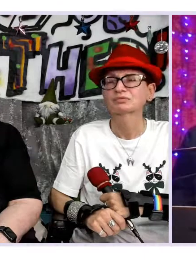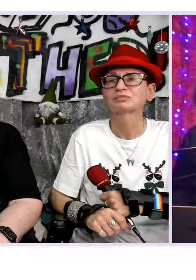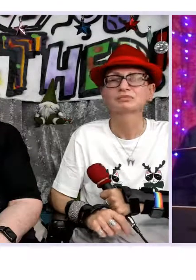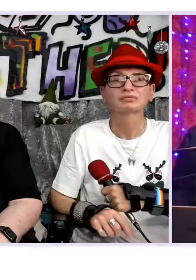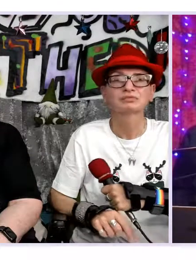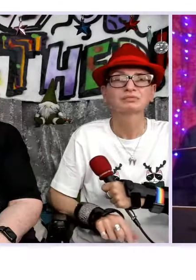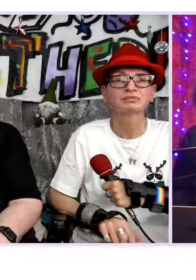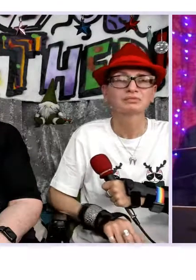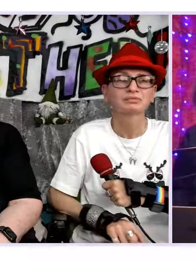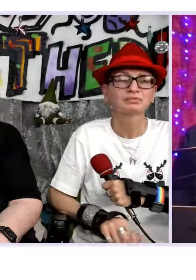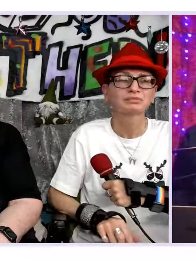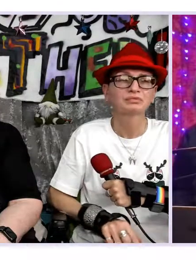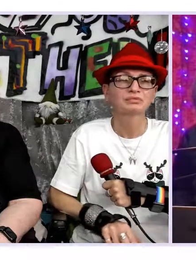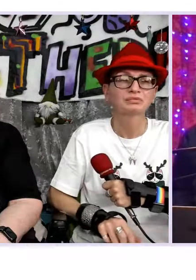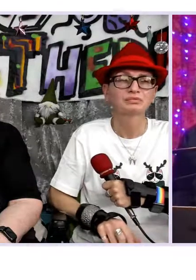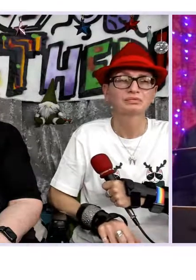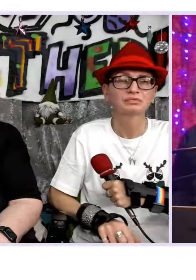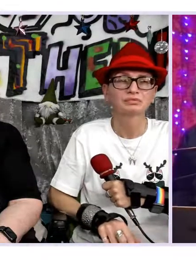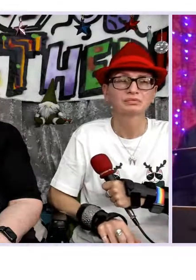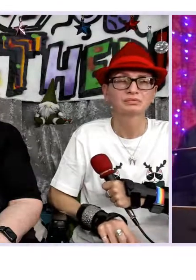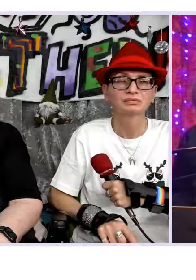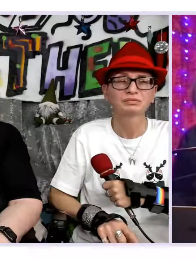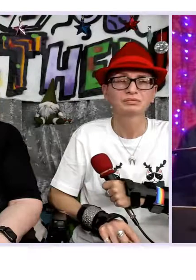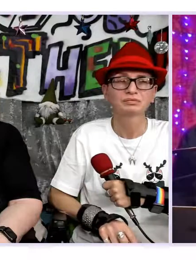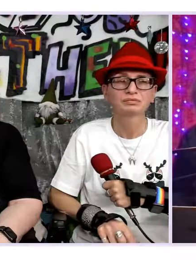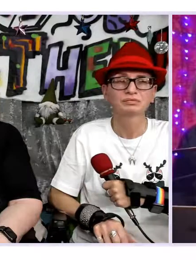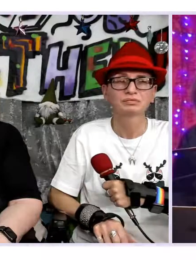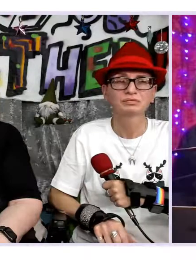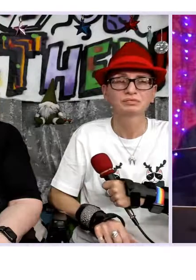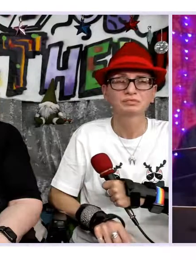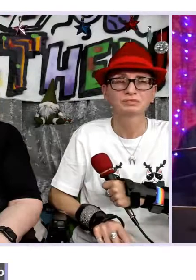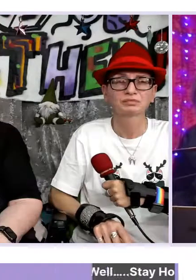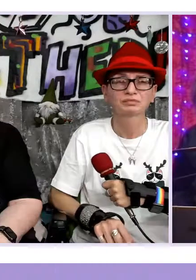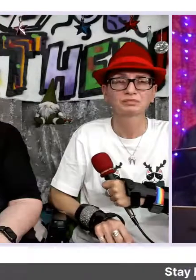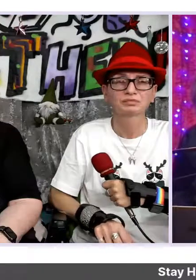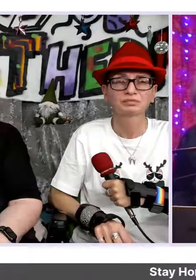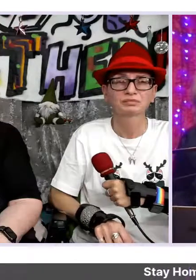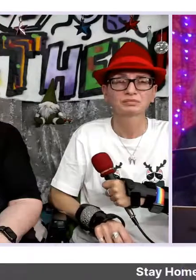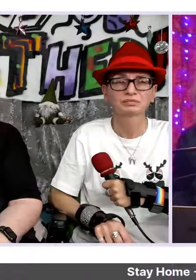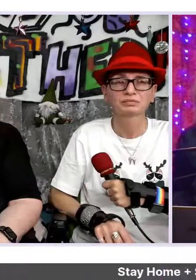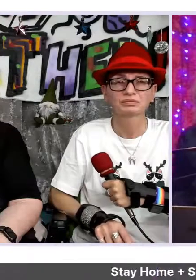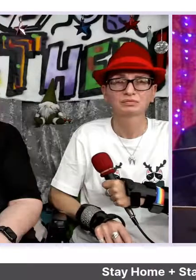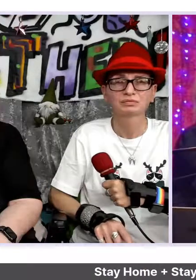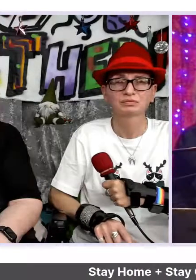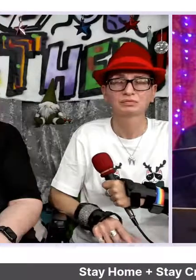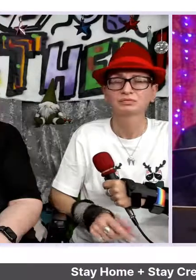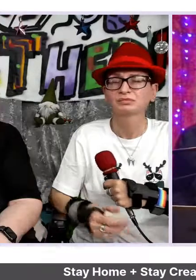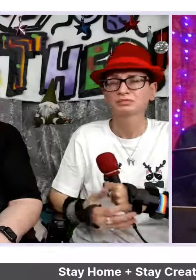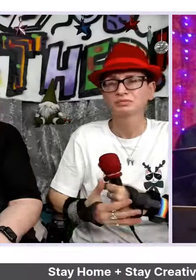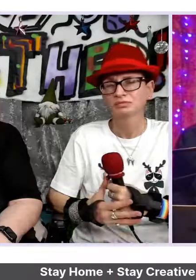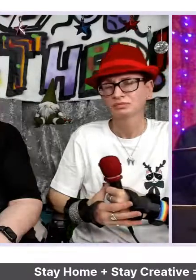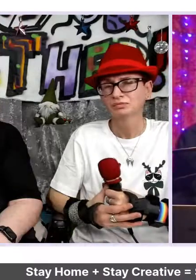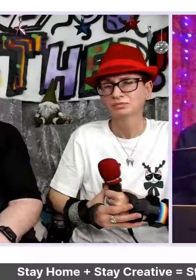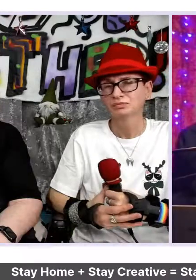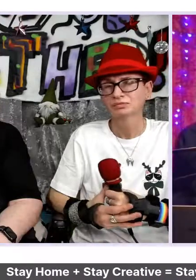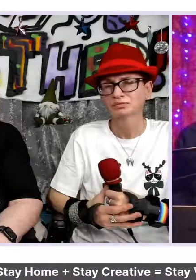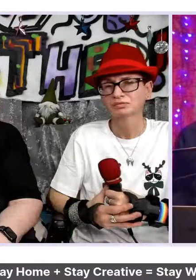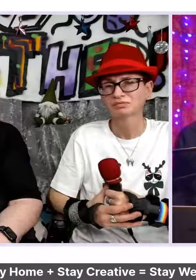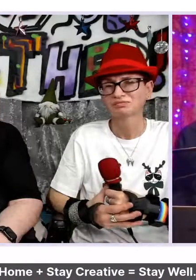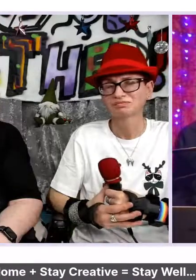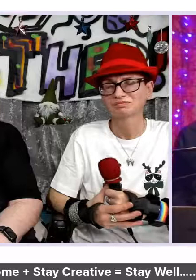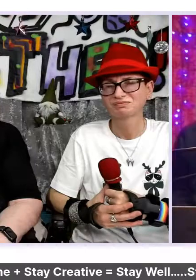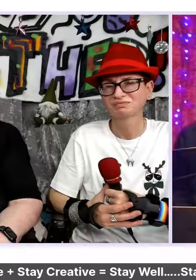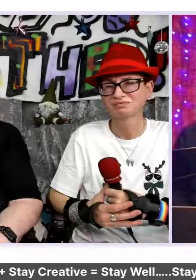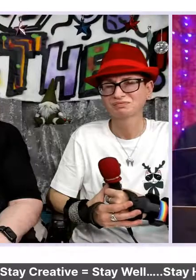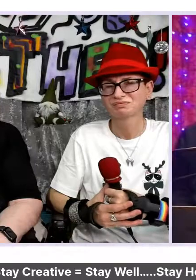they are, and then finding people like us and all the artists we're talking about and Paralympic athletes and being able to go, hold